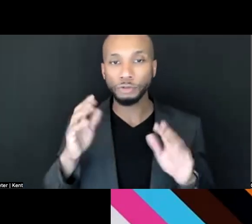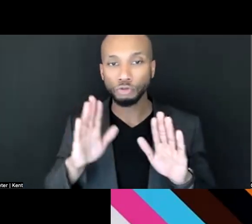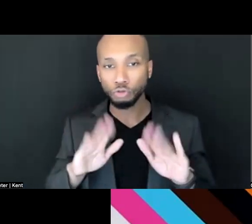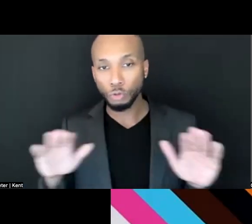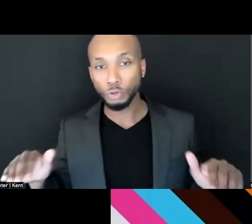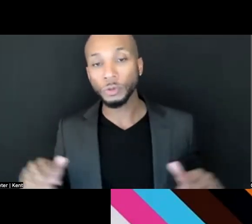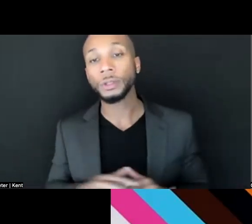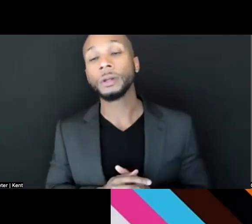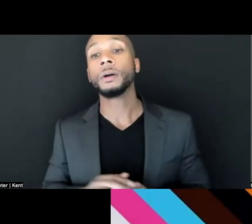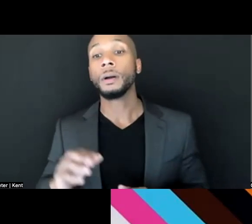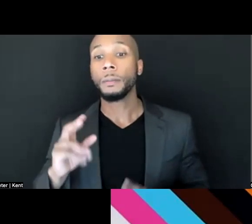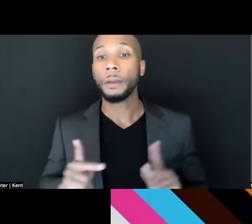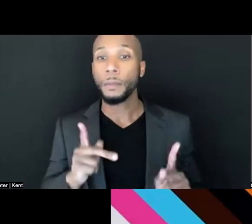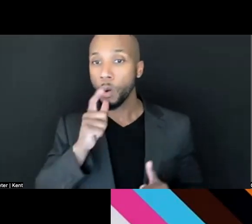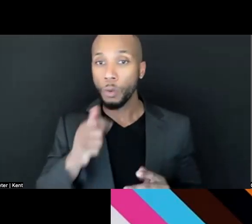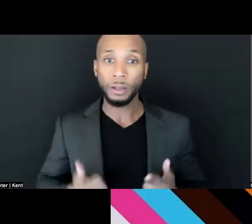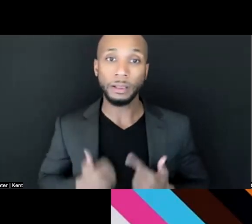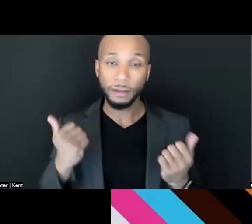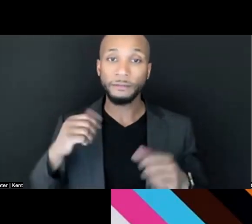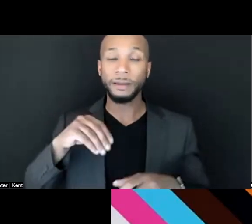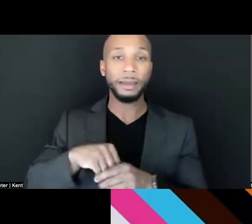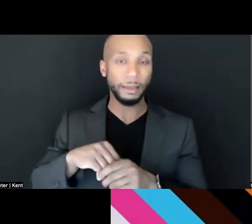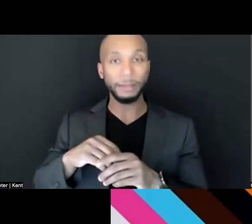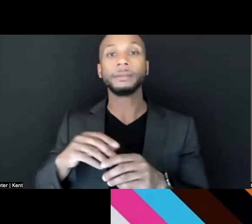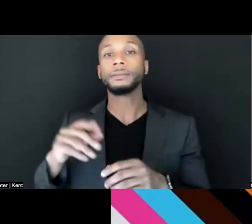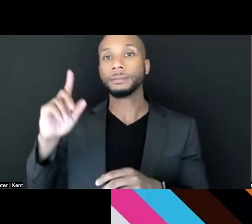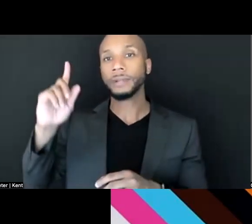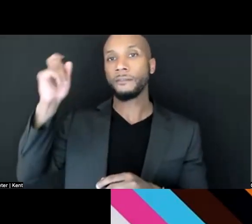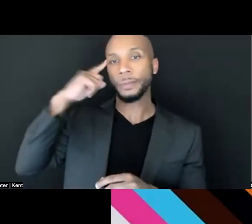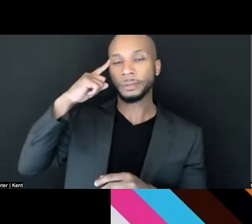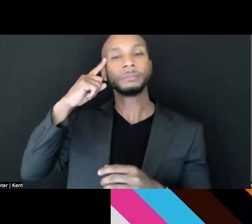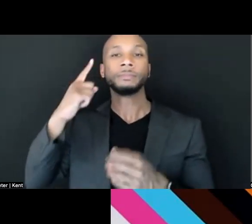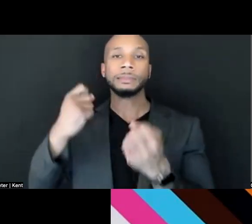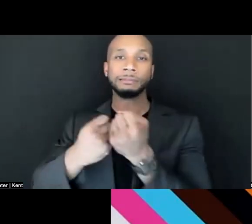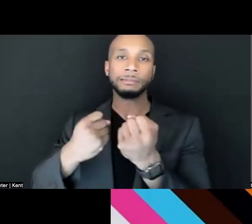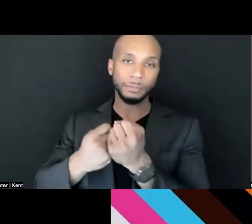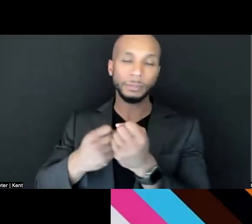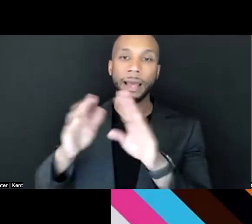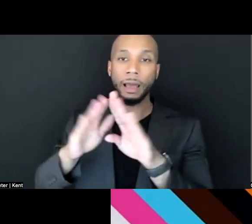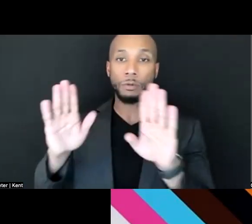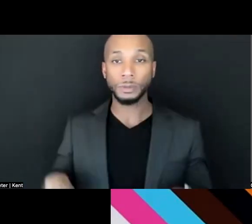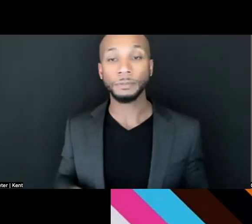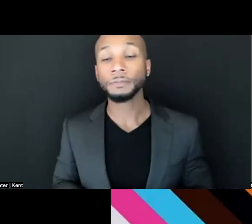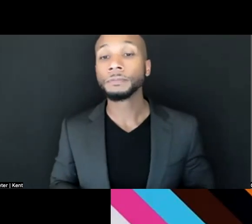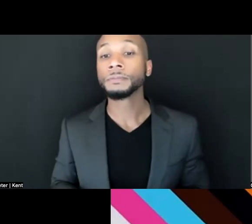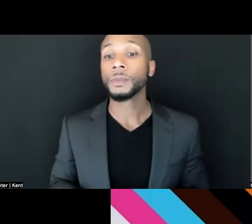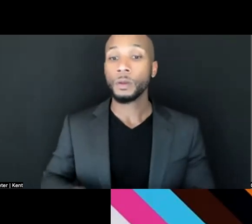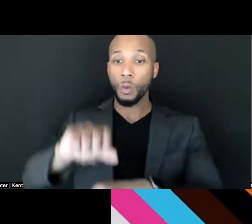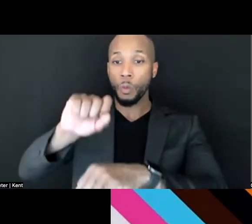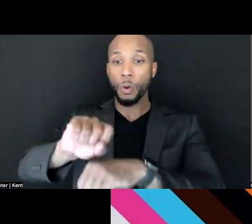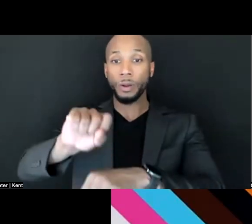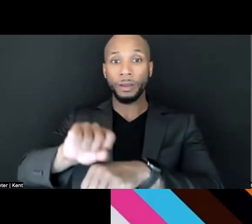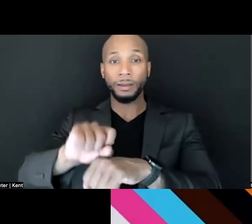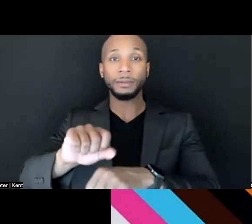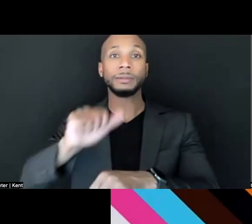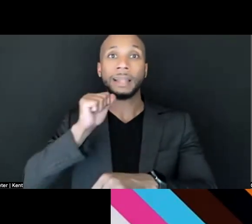perhaps live in subsidized housing, um, working isn't the